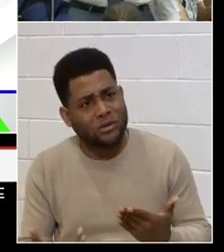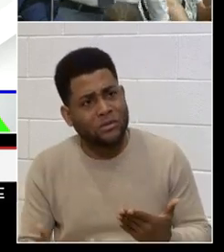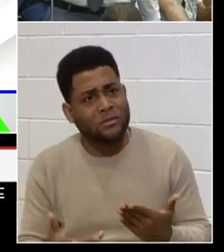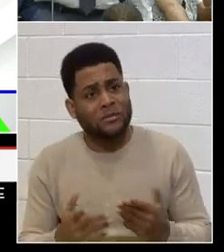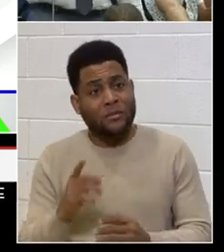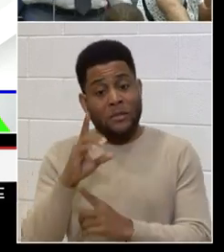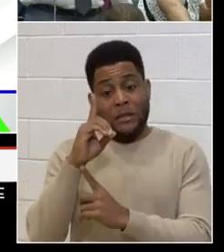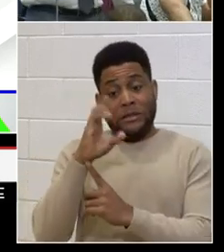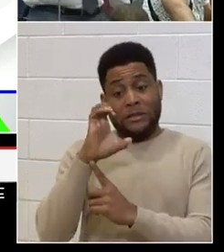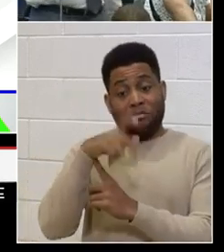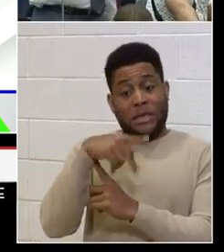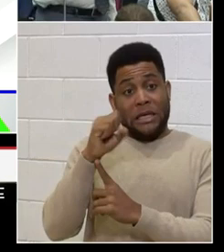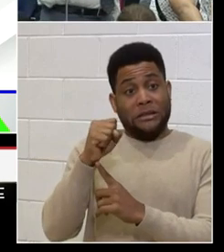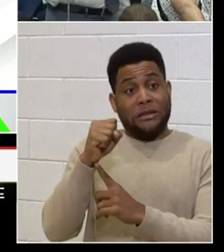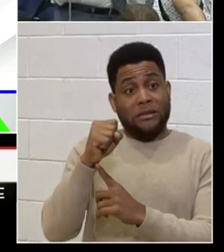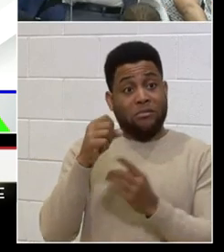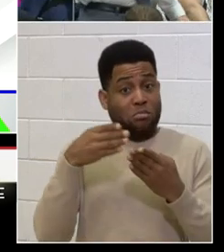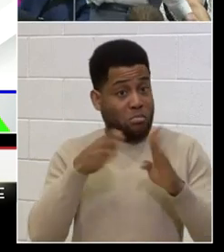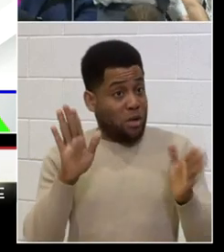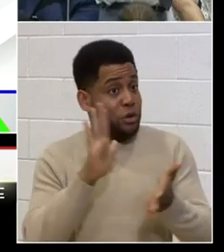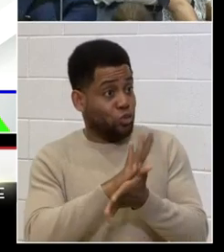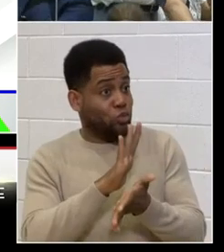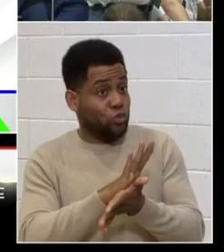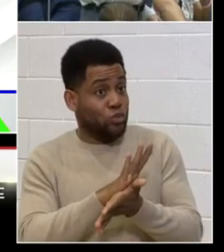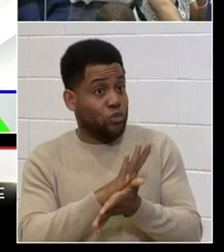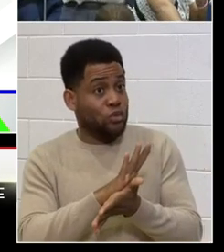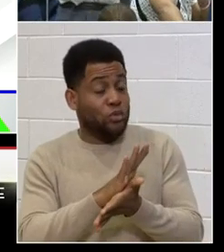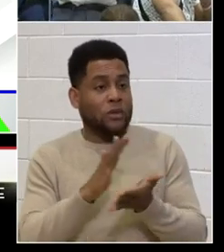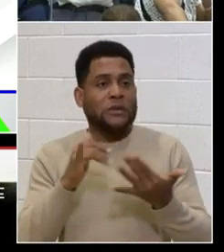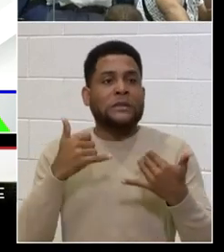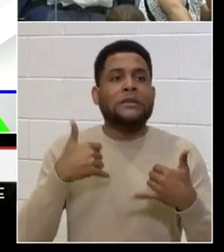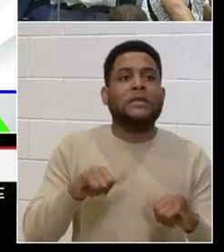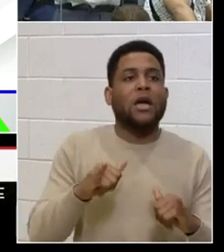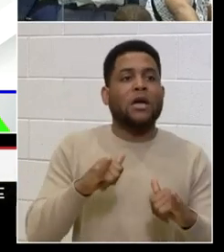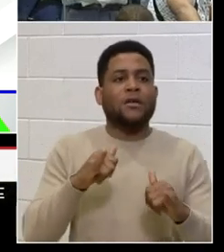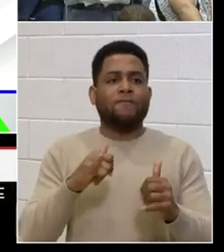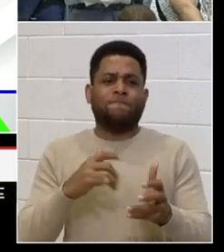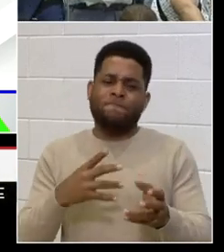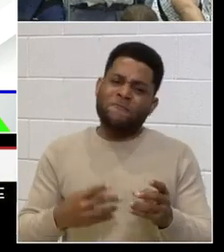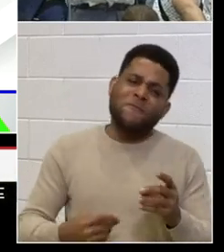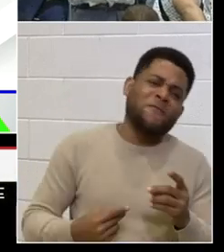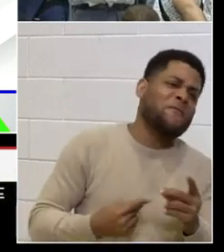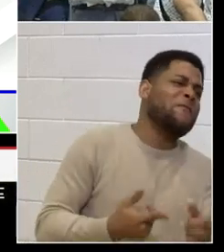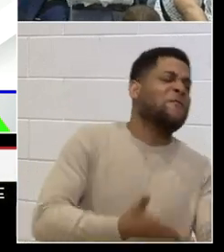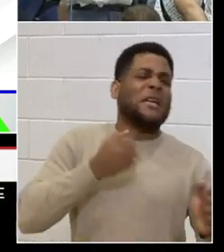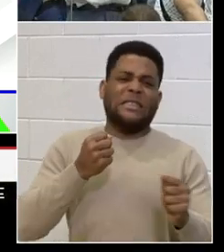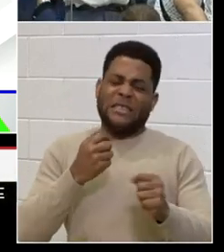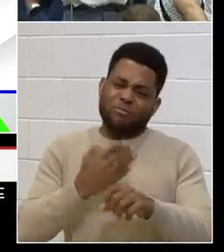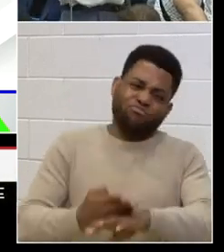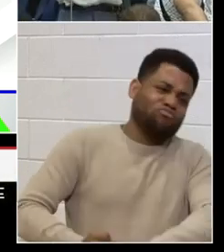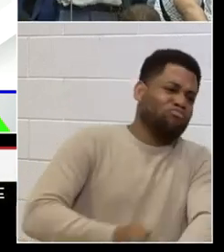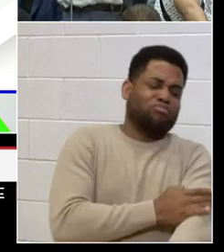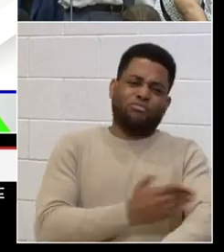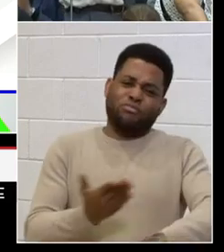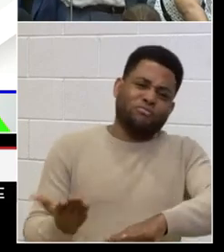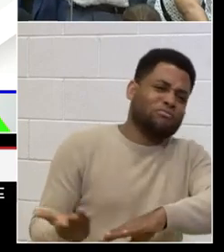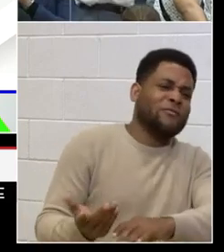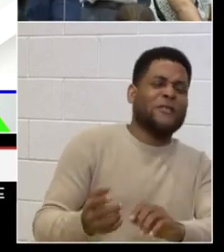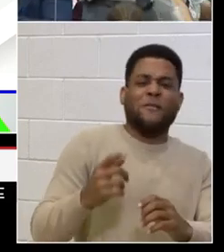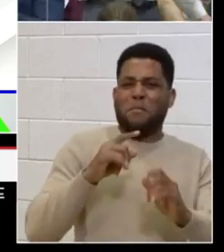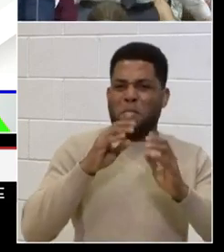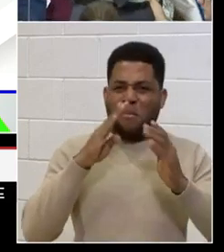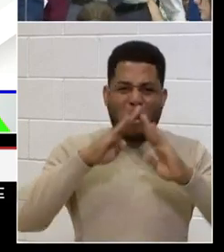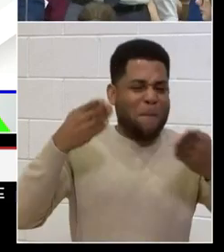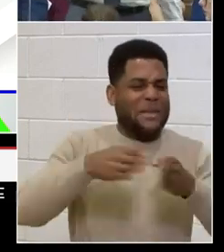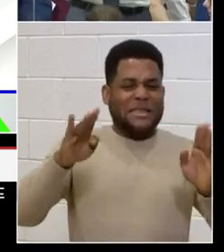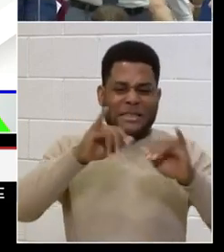DCPS is still the fastest improving public school system in the country, even after the pandemic.